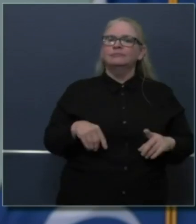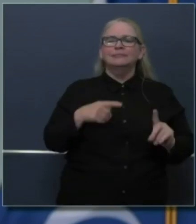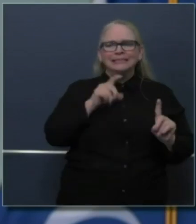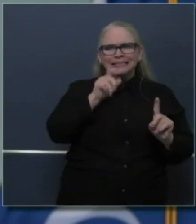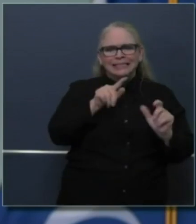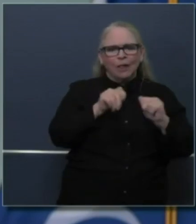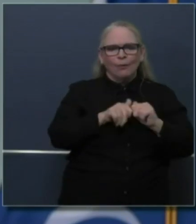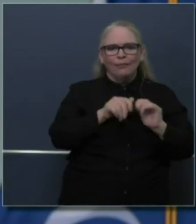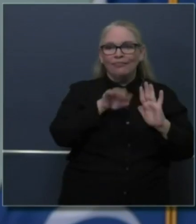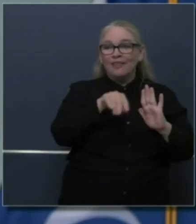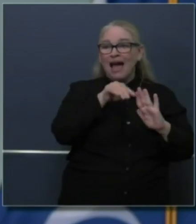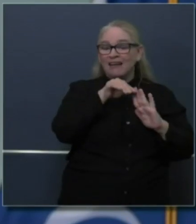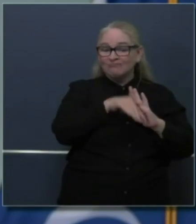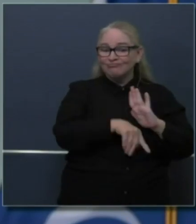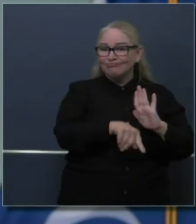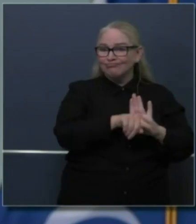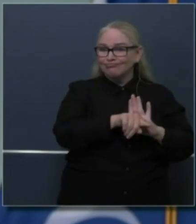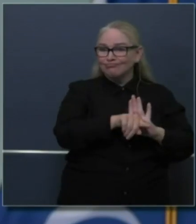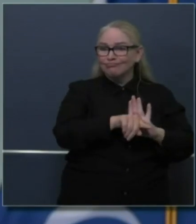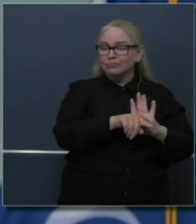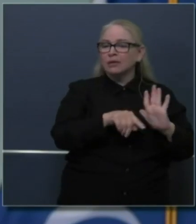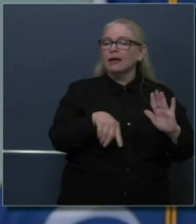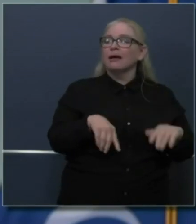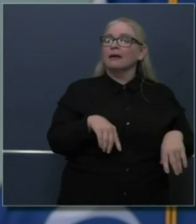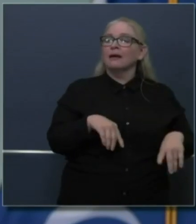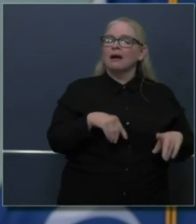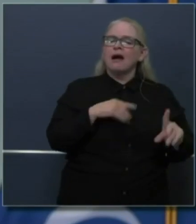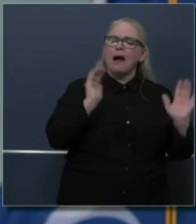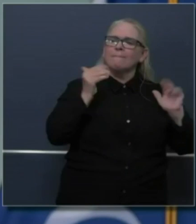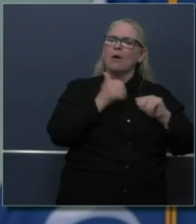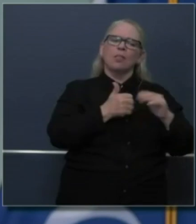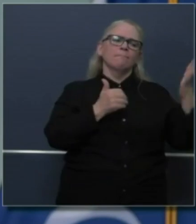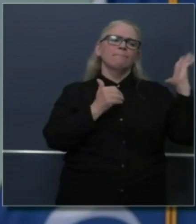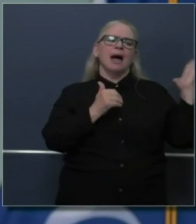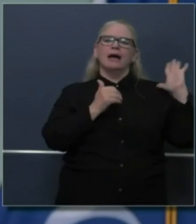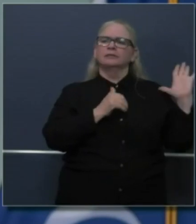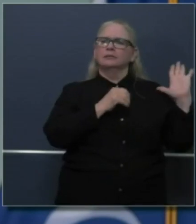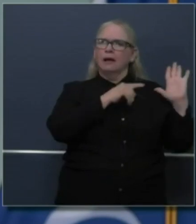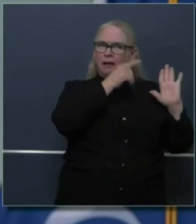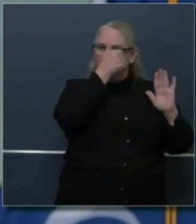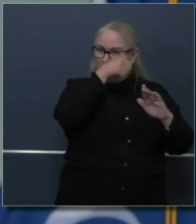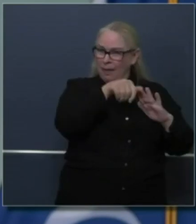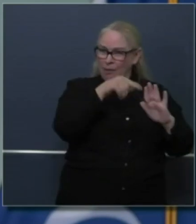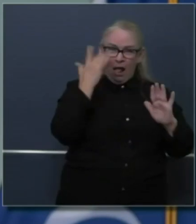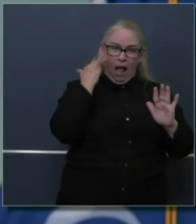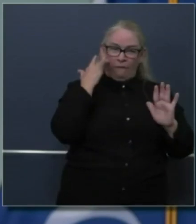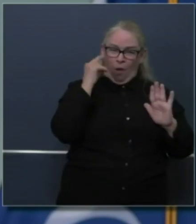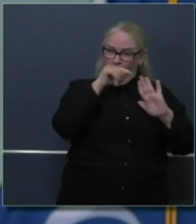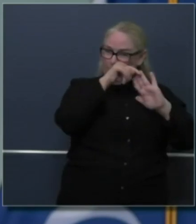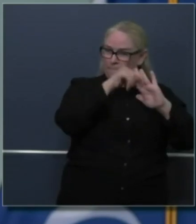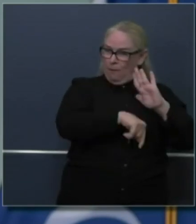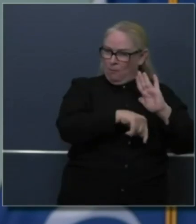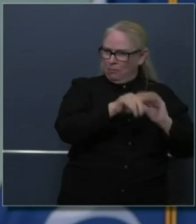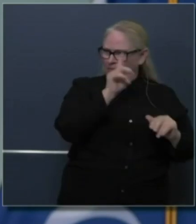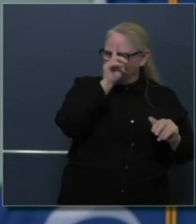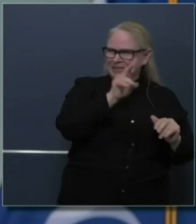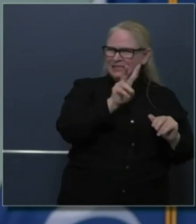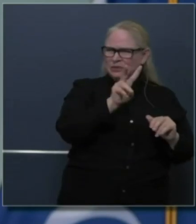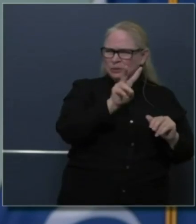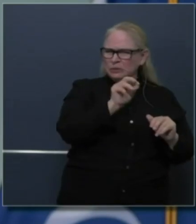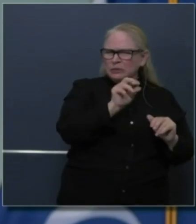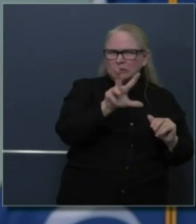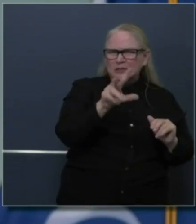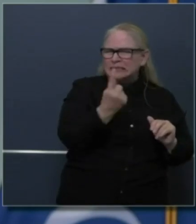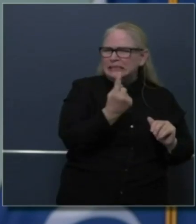the past. Let me be more specific. California went through a very challenging time in 2003.